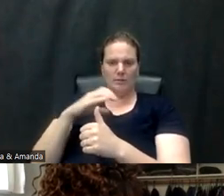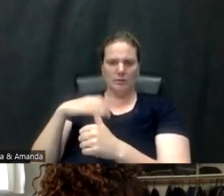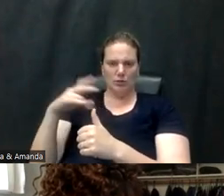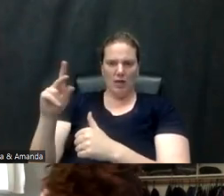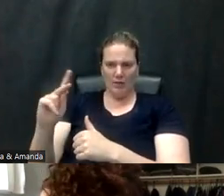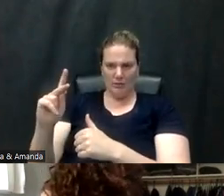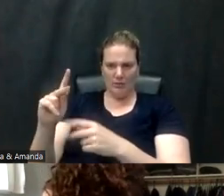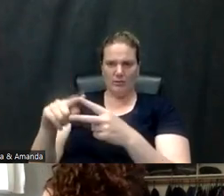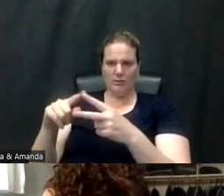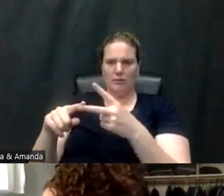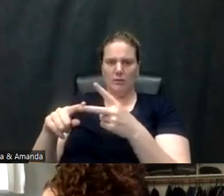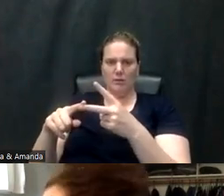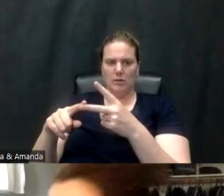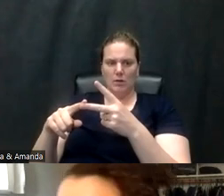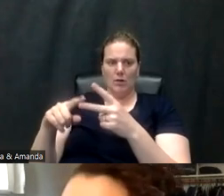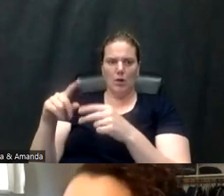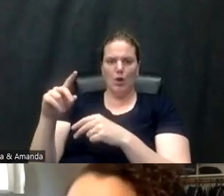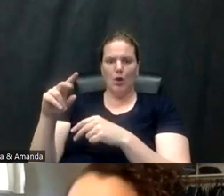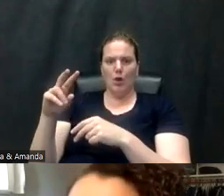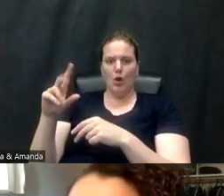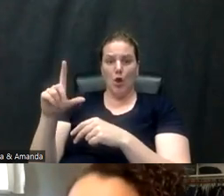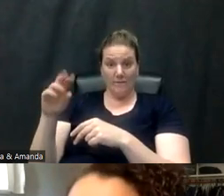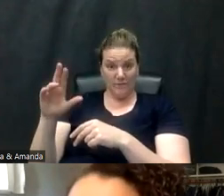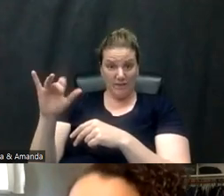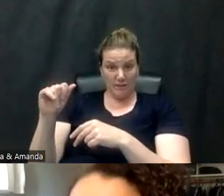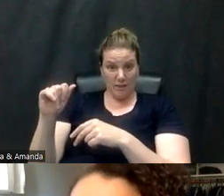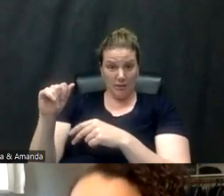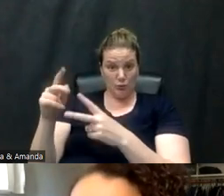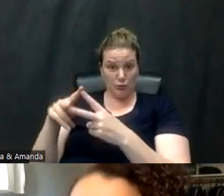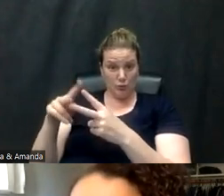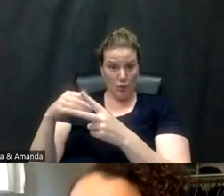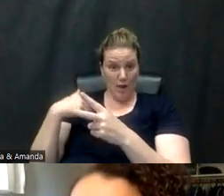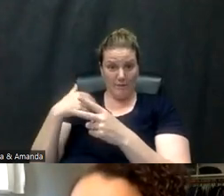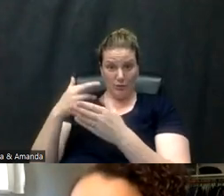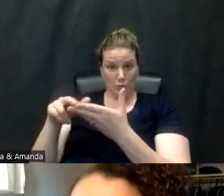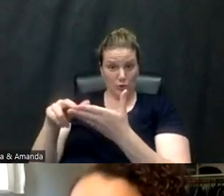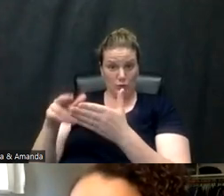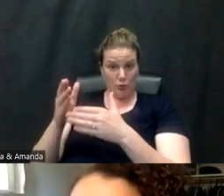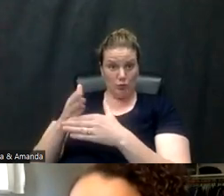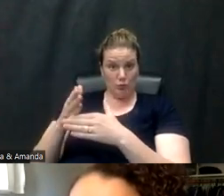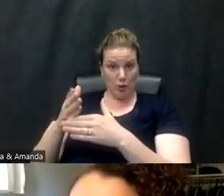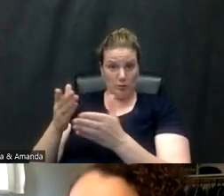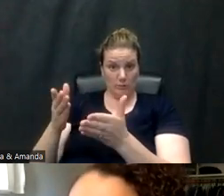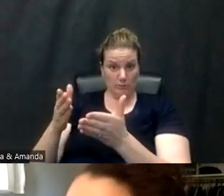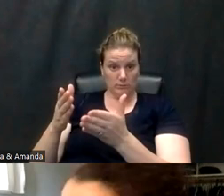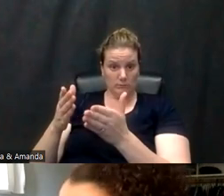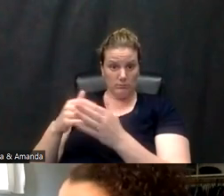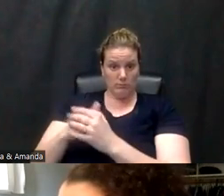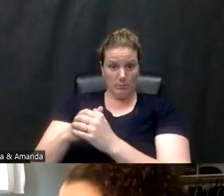and Commissioner Lovisa, do you have any research you have done that you want to